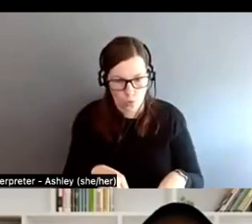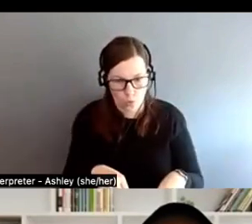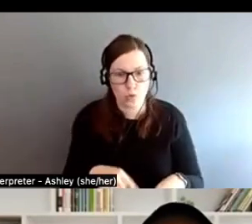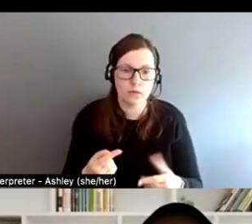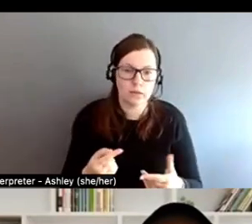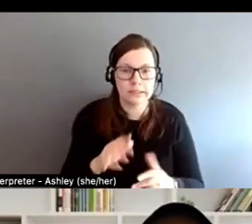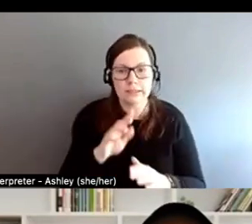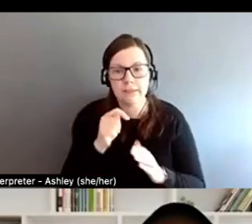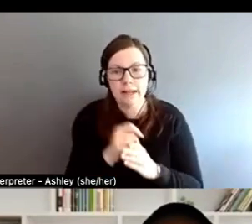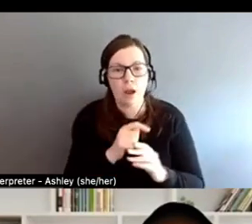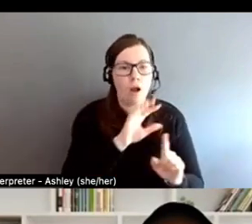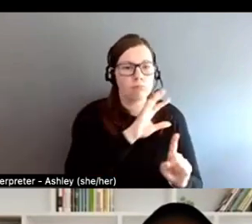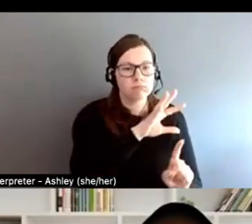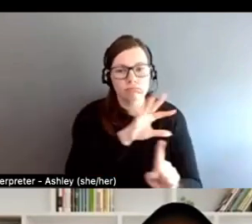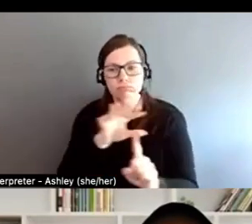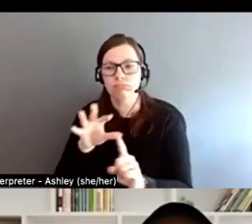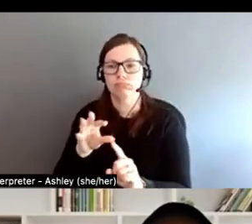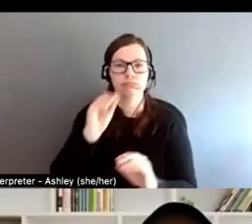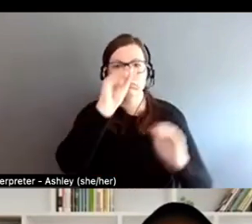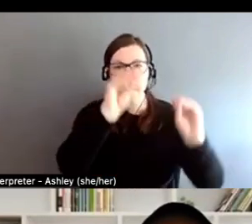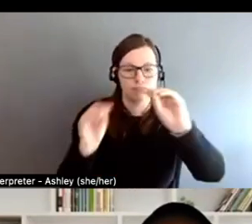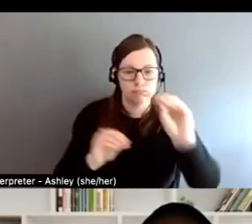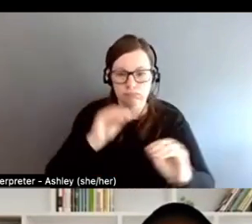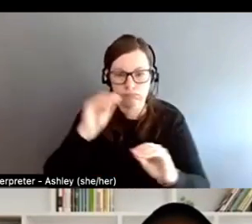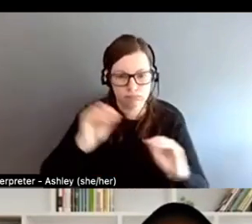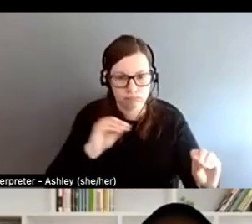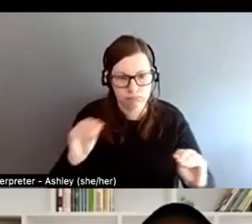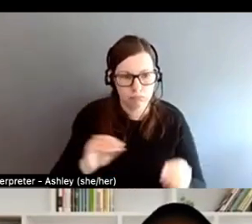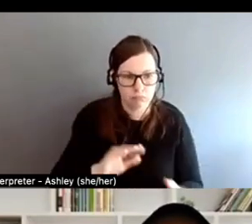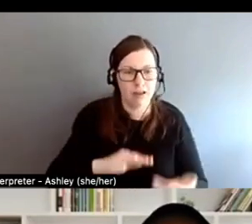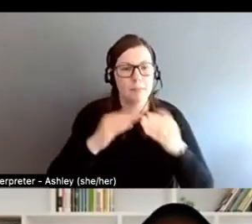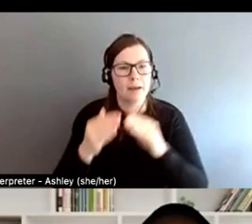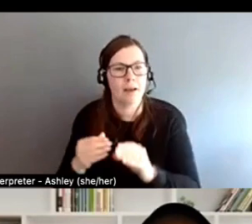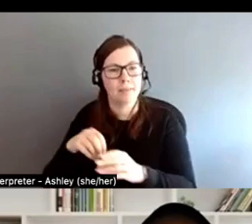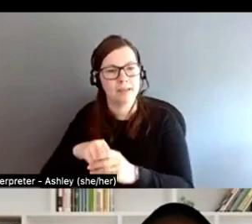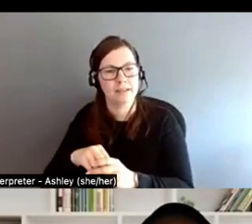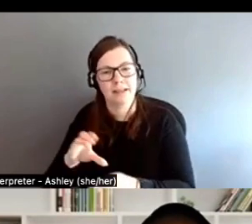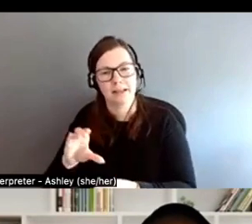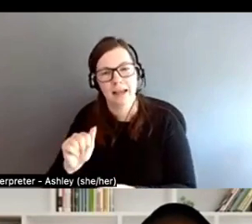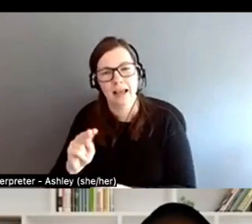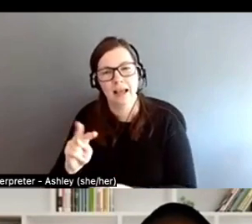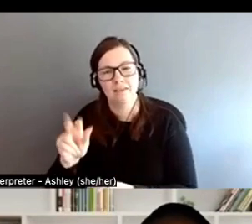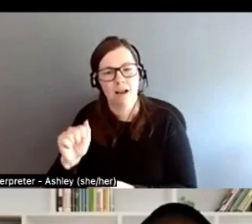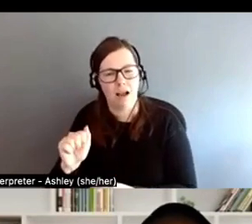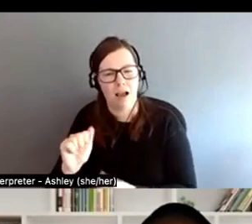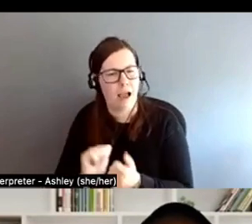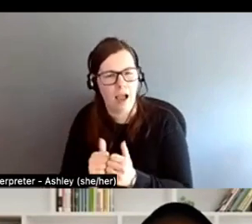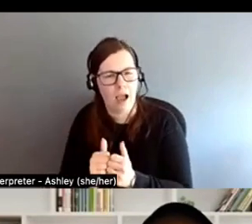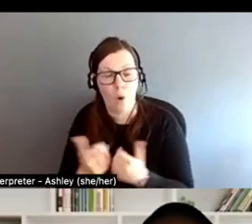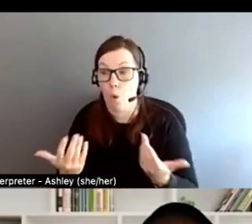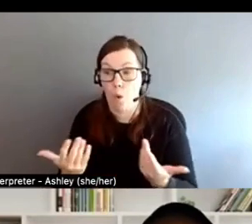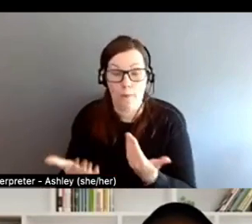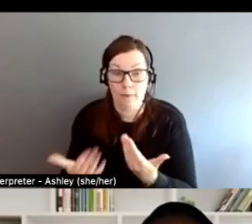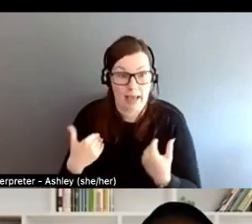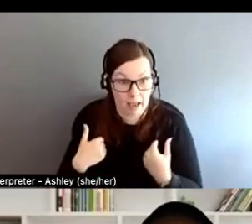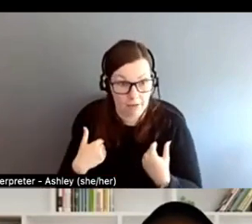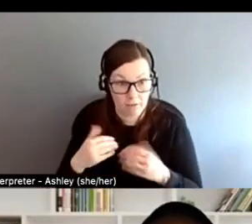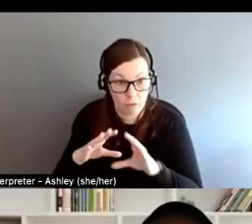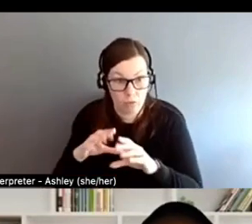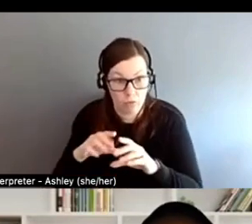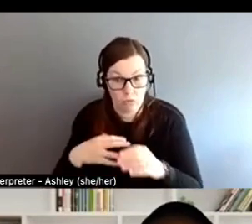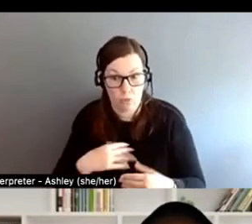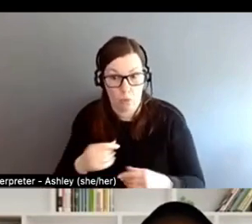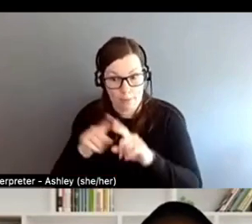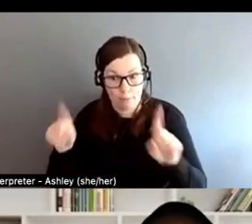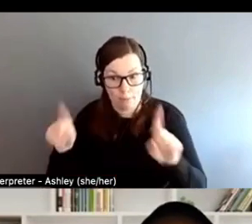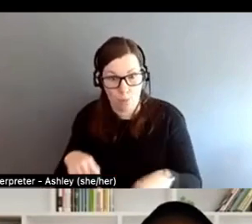I take it Canva doesn't have its own virtual whiteboard, unless it does. Like what technology